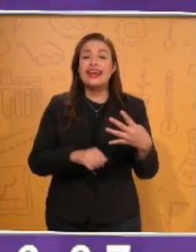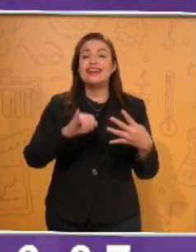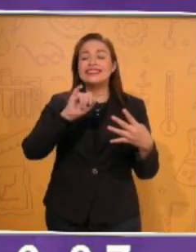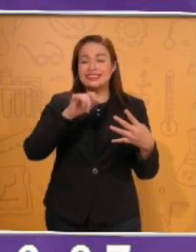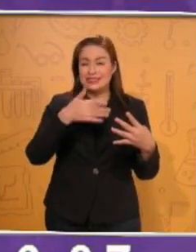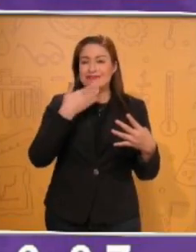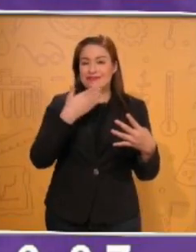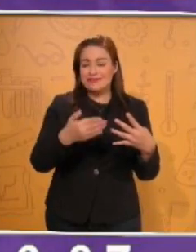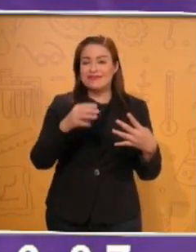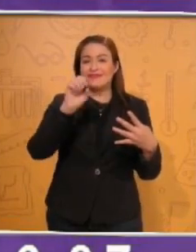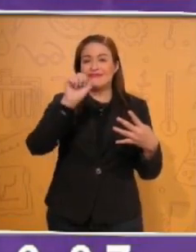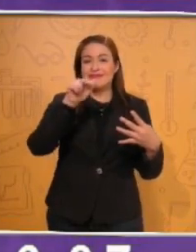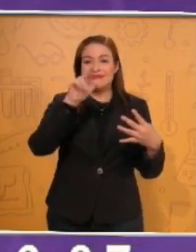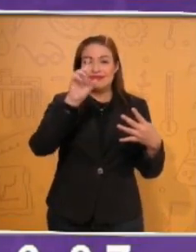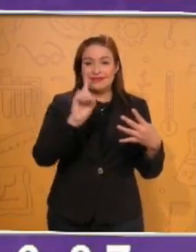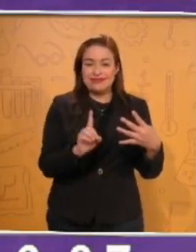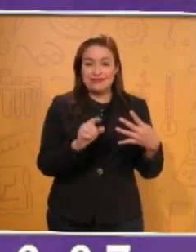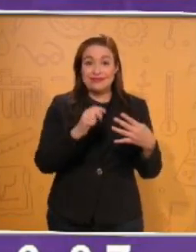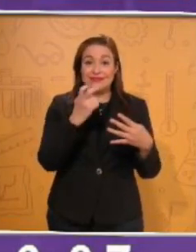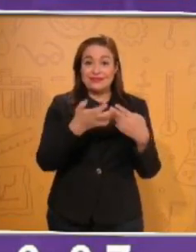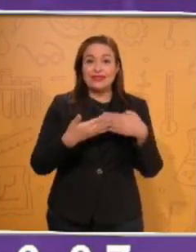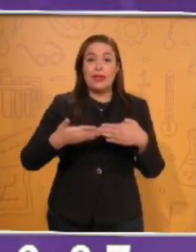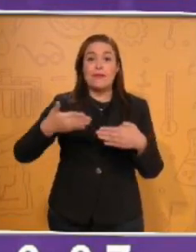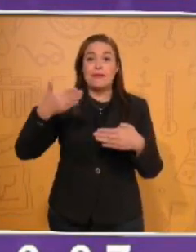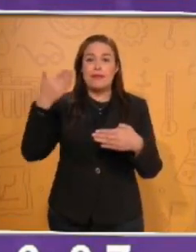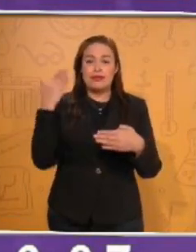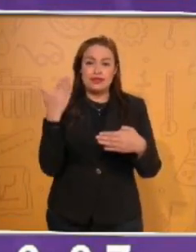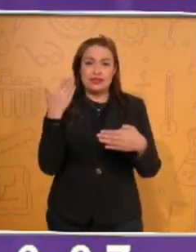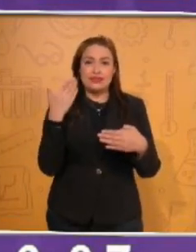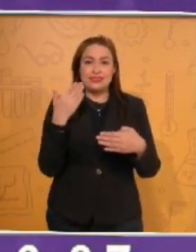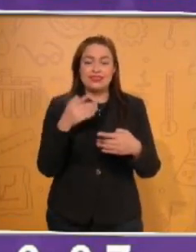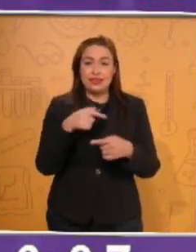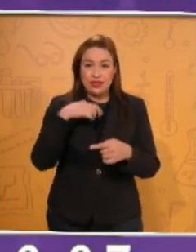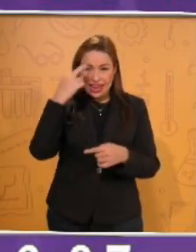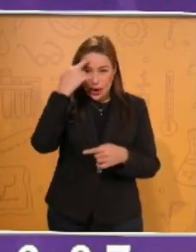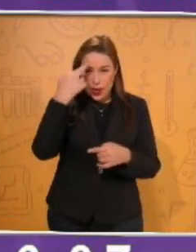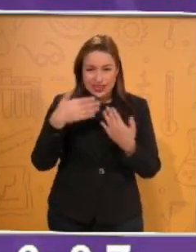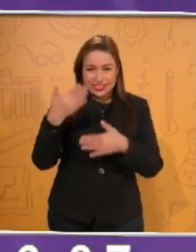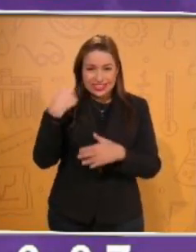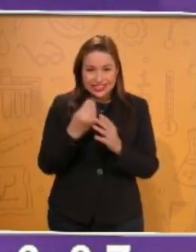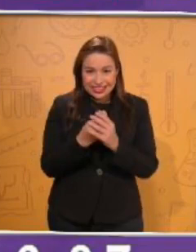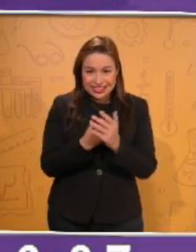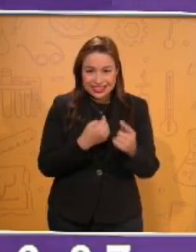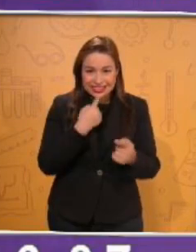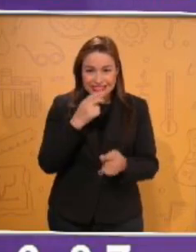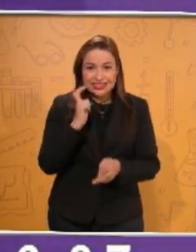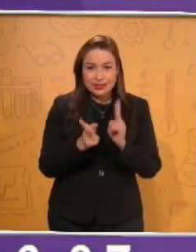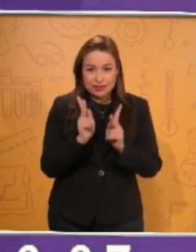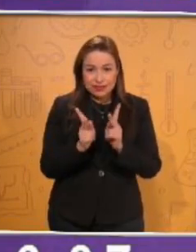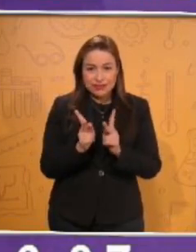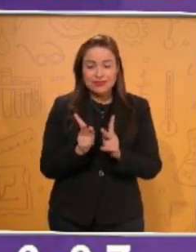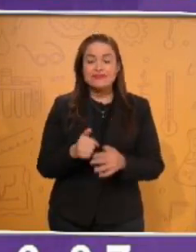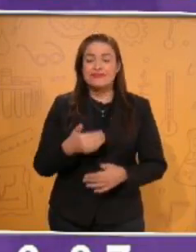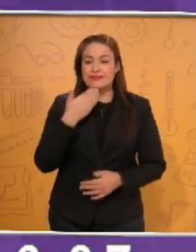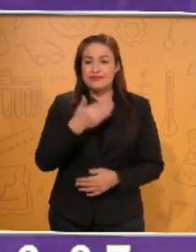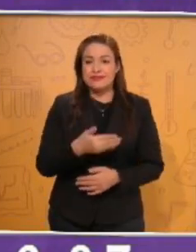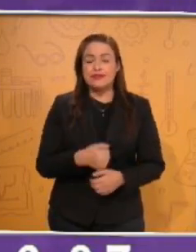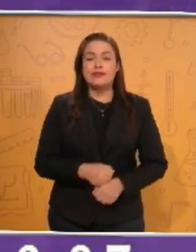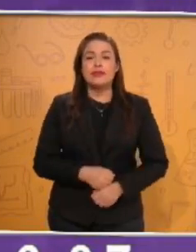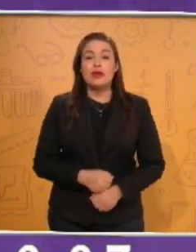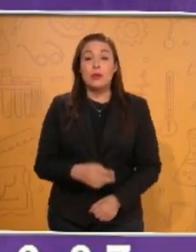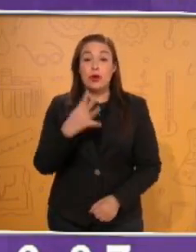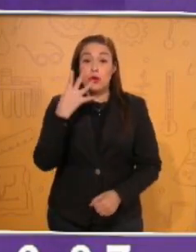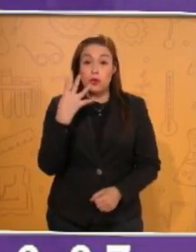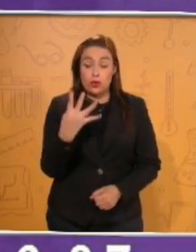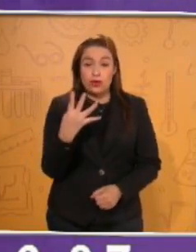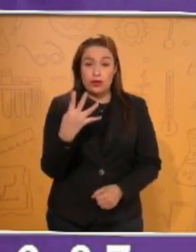Sang, the past of sing. Do you remember the last class? Then, number 4,